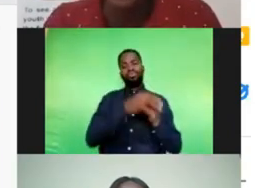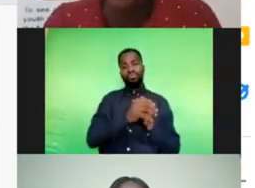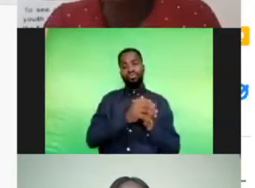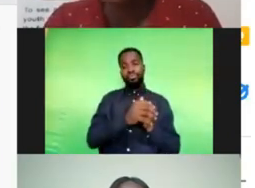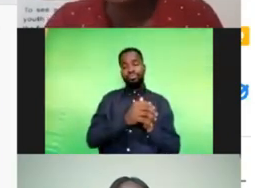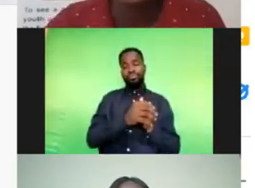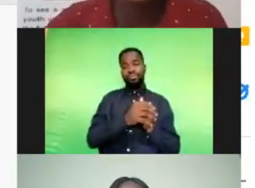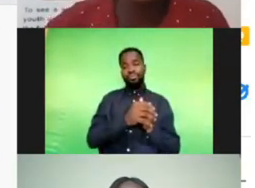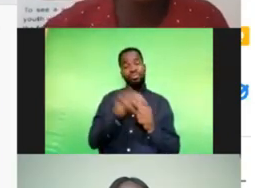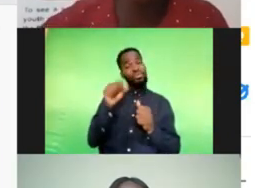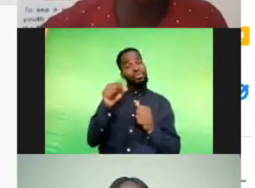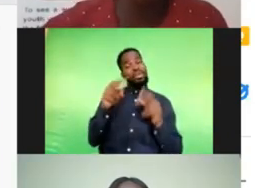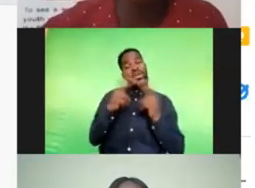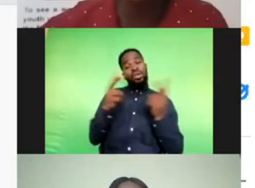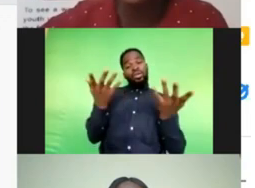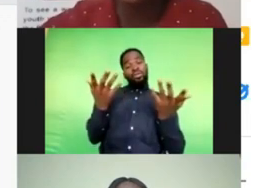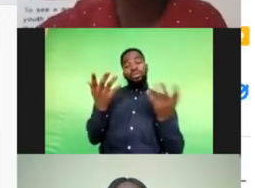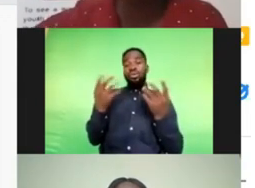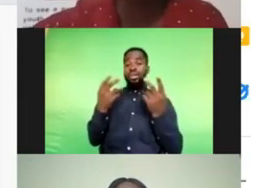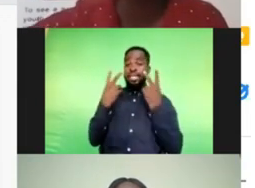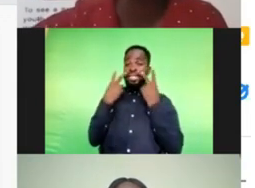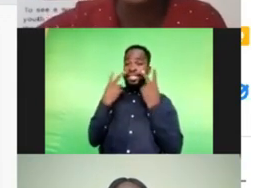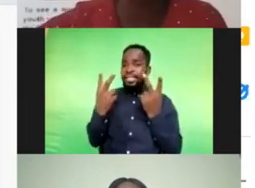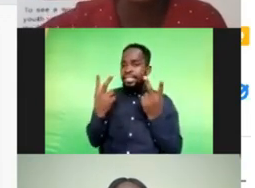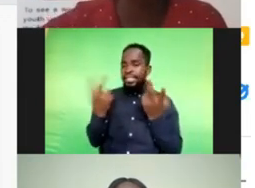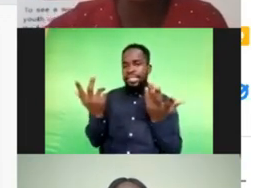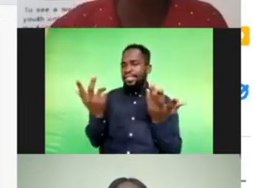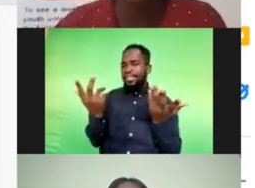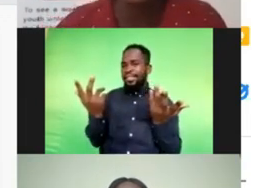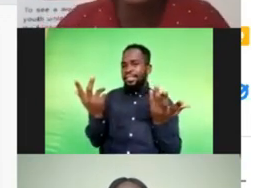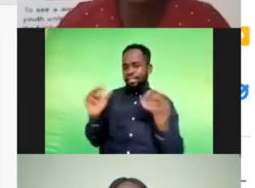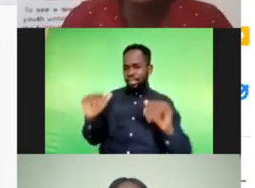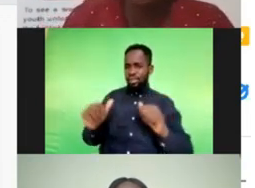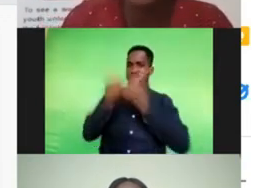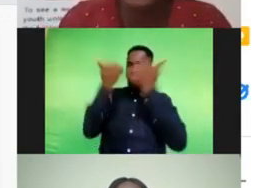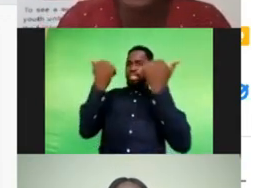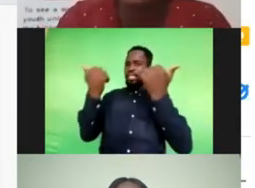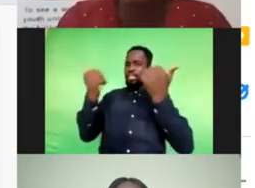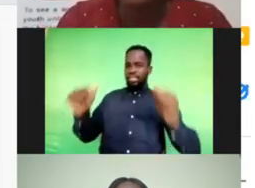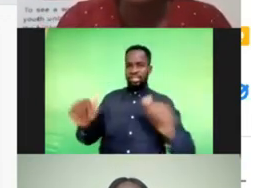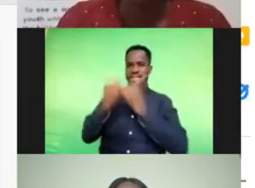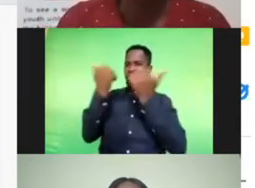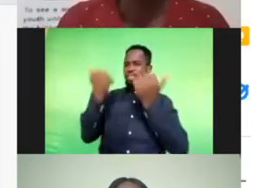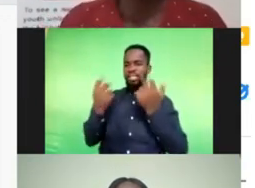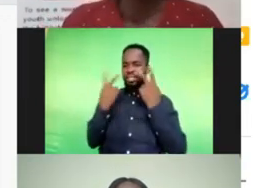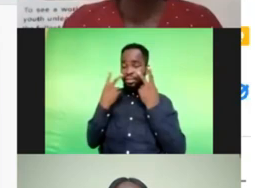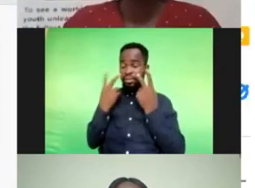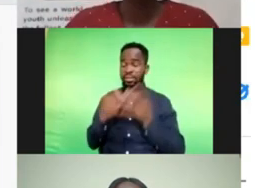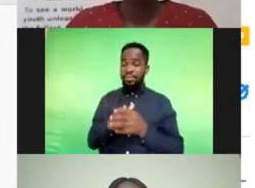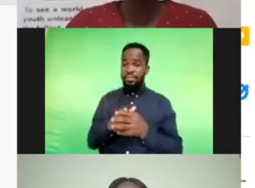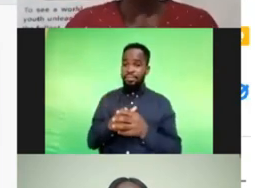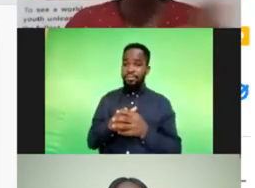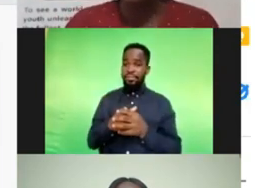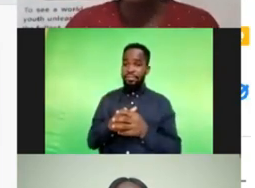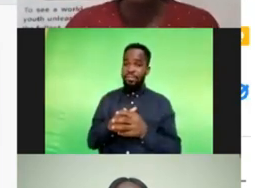Yeah, so let's see what are the challenges for the learners with autism. We say